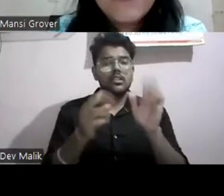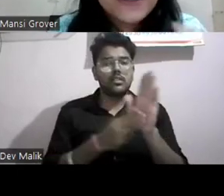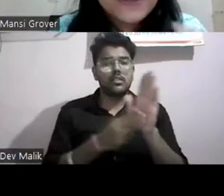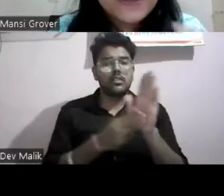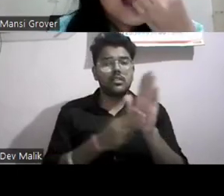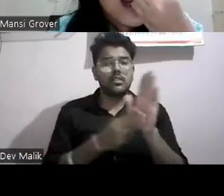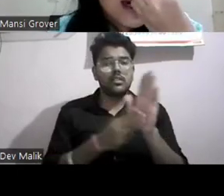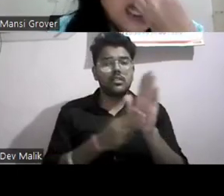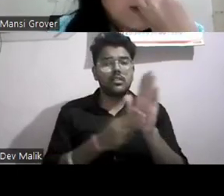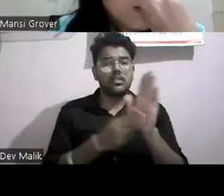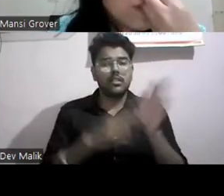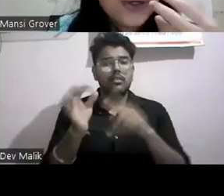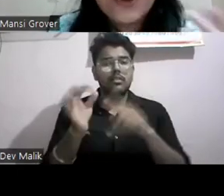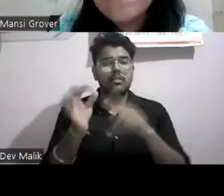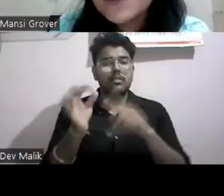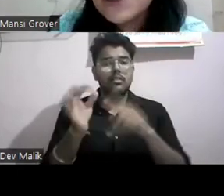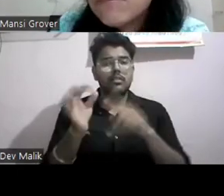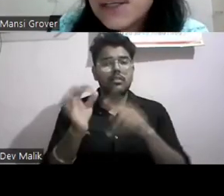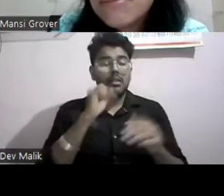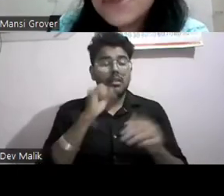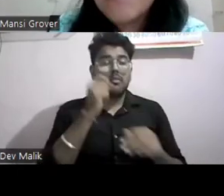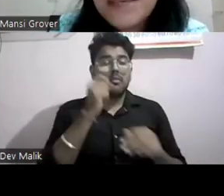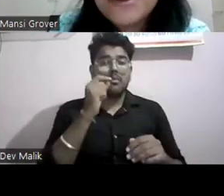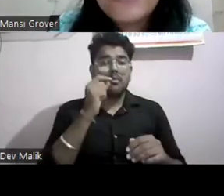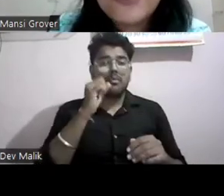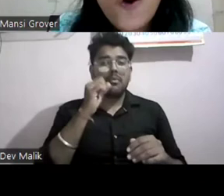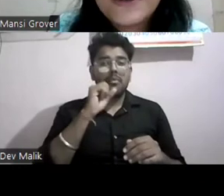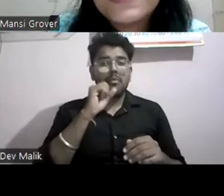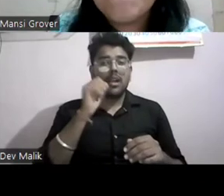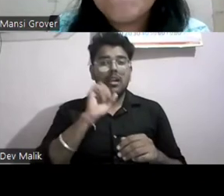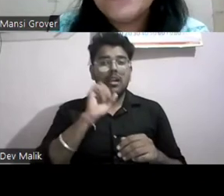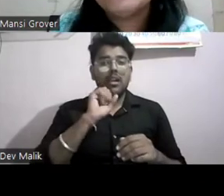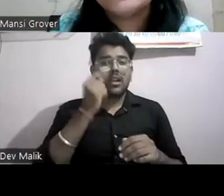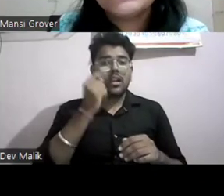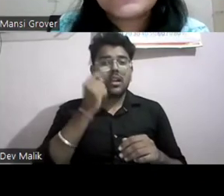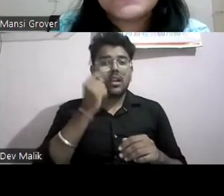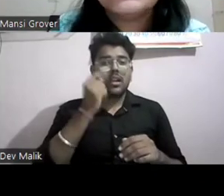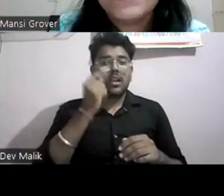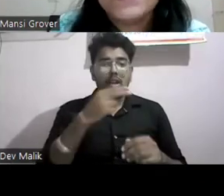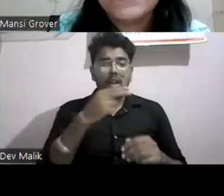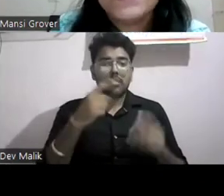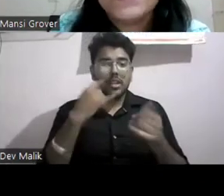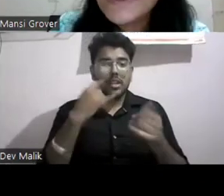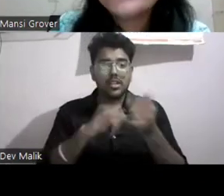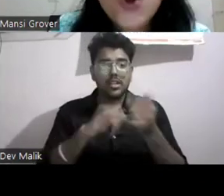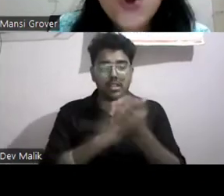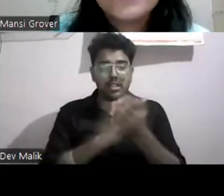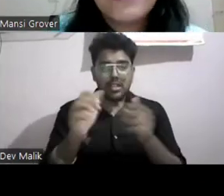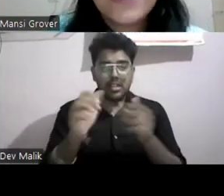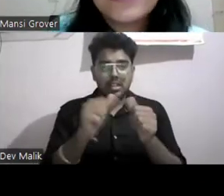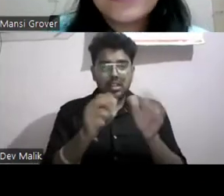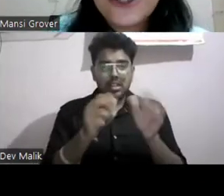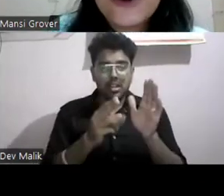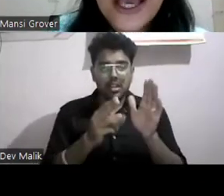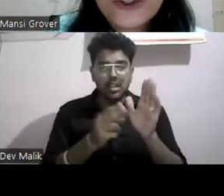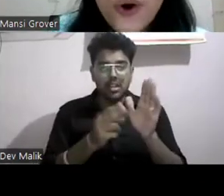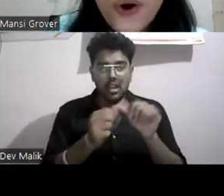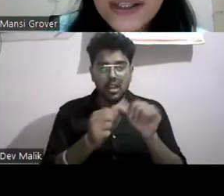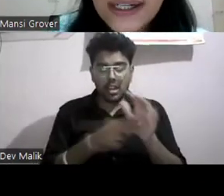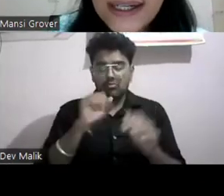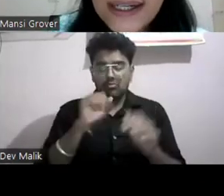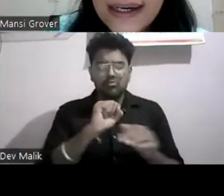life. But there are times when, you know, people with autism, people with dyslexia might not have that kind